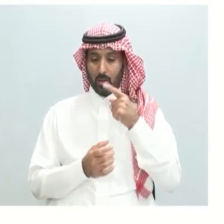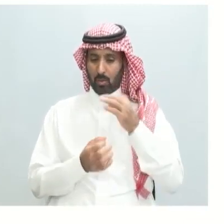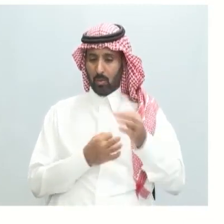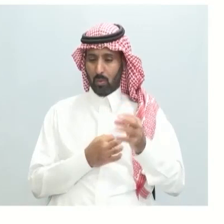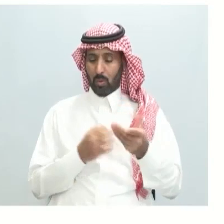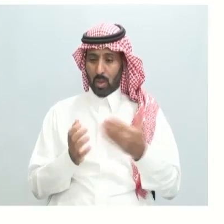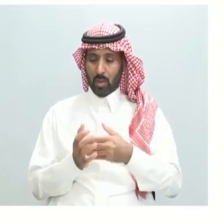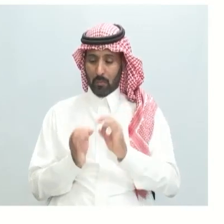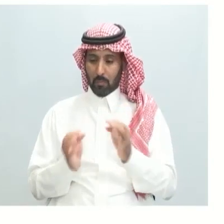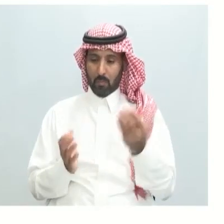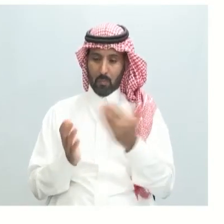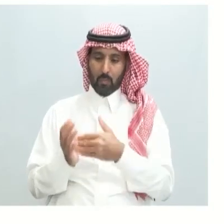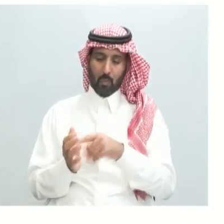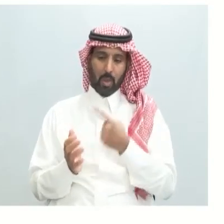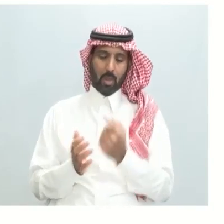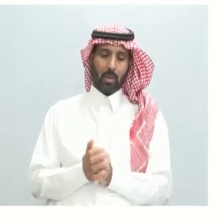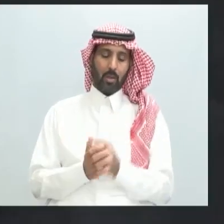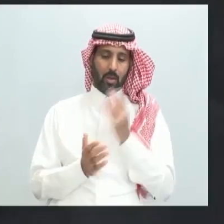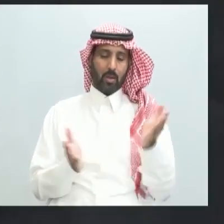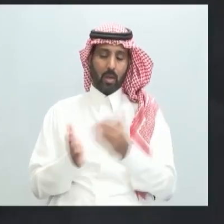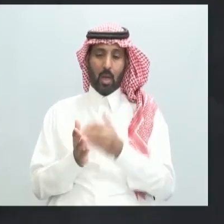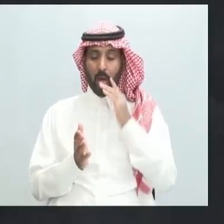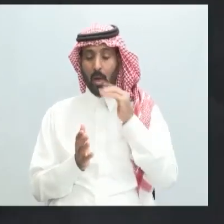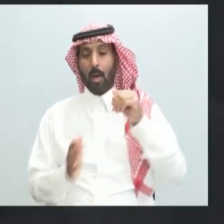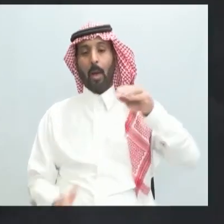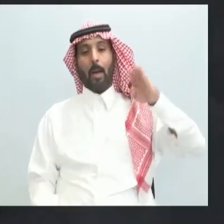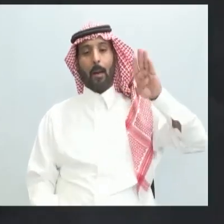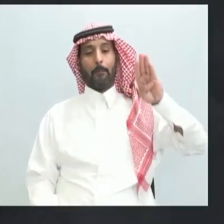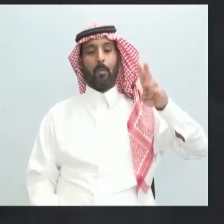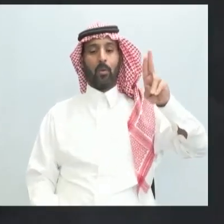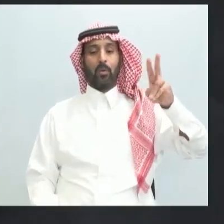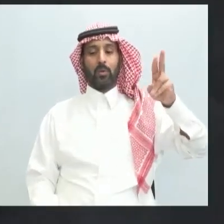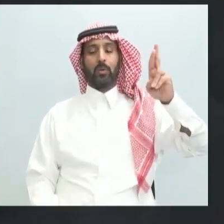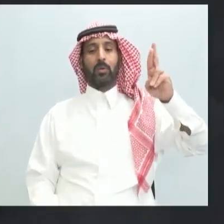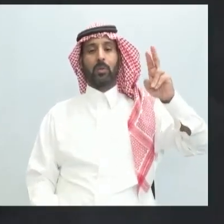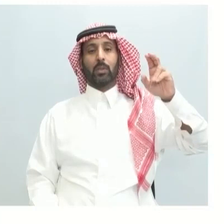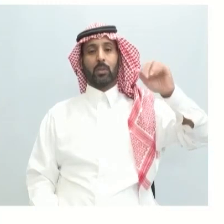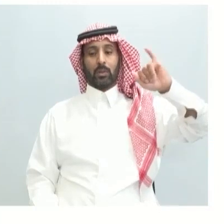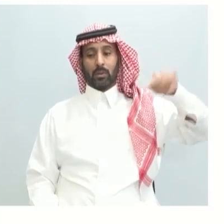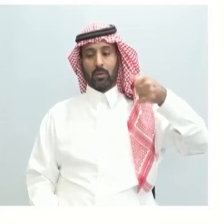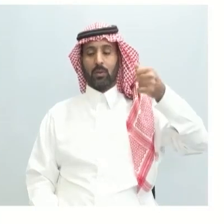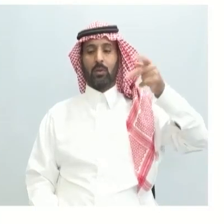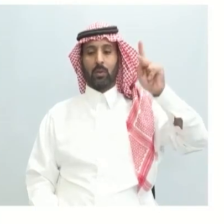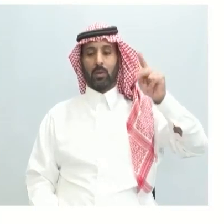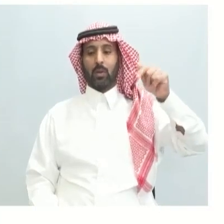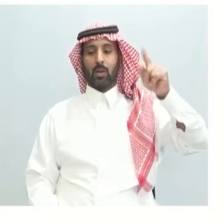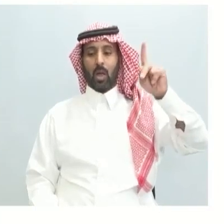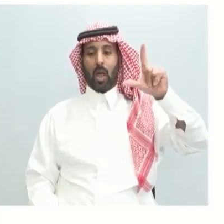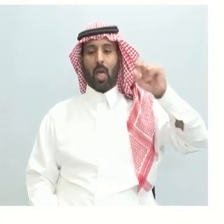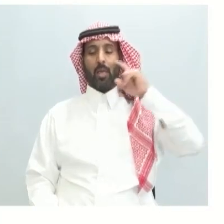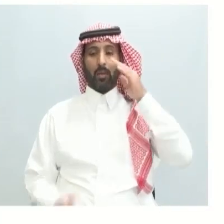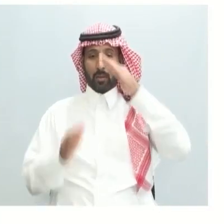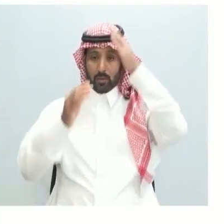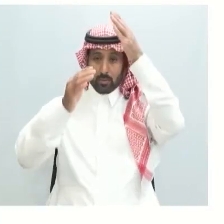at one end. This is from the Burj Khalifa article. So a word that means that